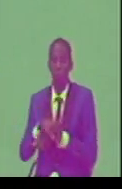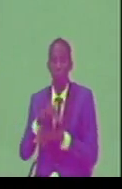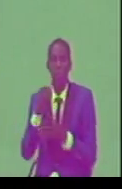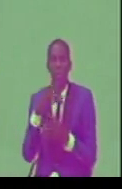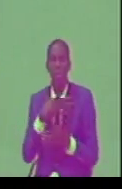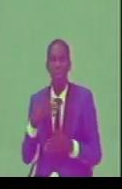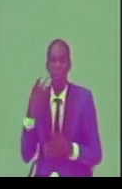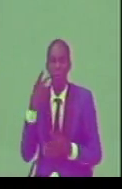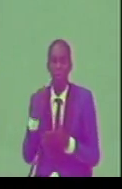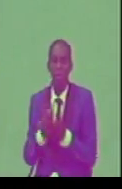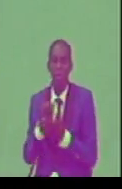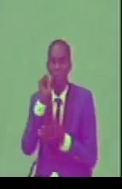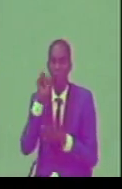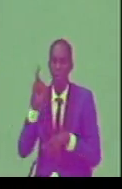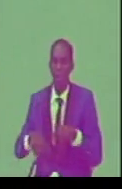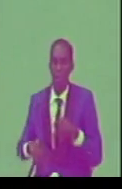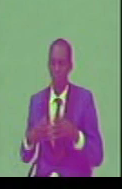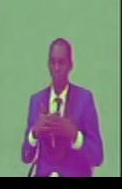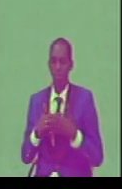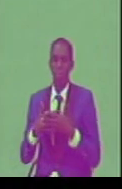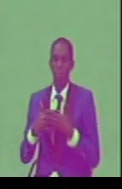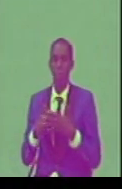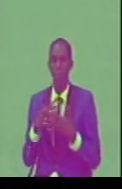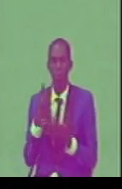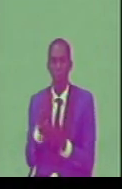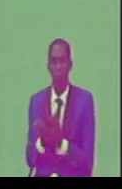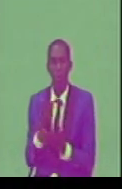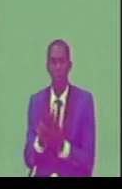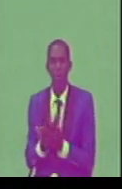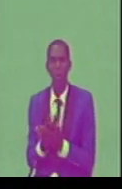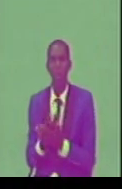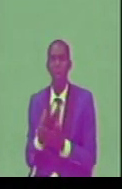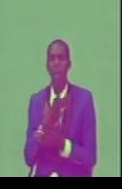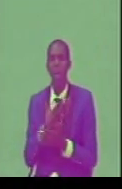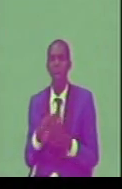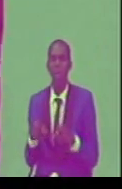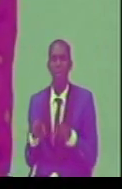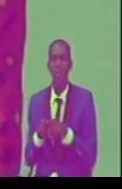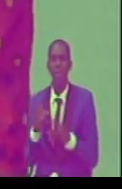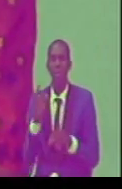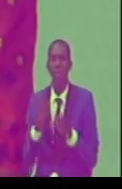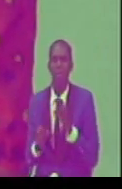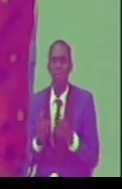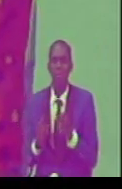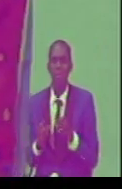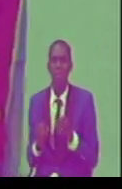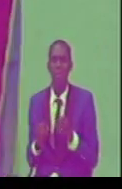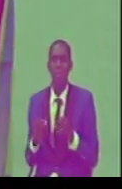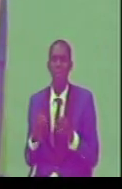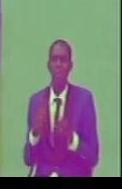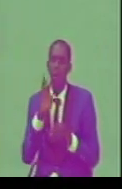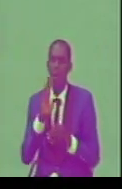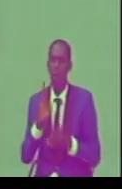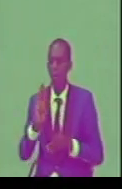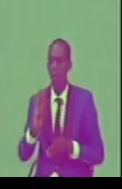just woke up in the night, I discovered that I couldn't breathe well as I'm supposed to breathe. Then it's as if the thing wants to switch to you, as if